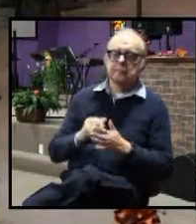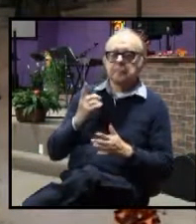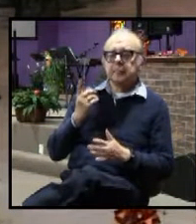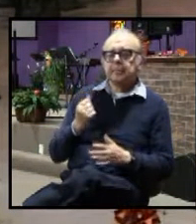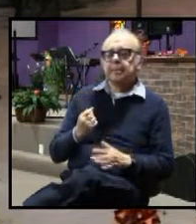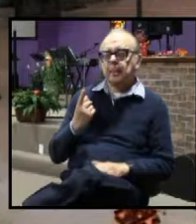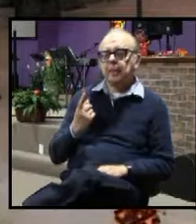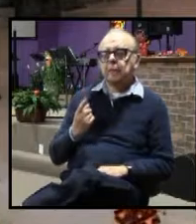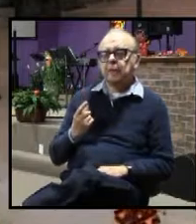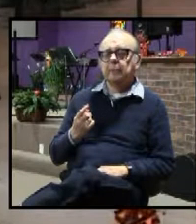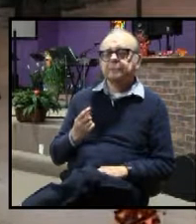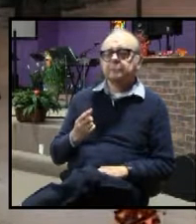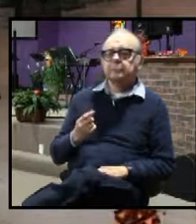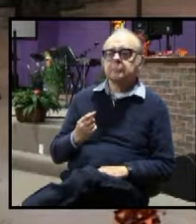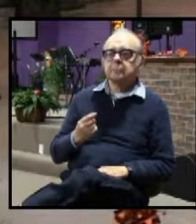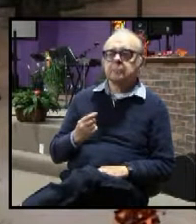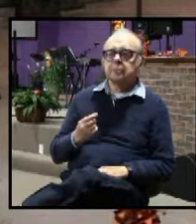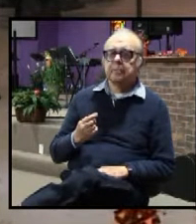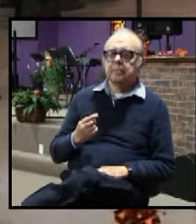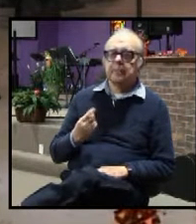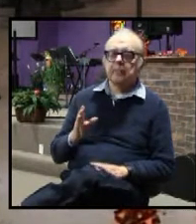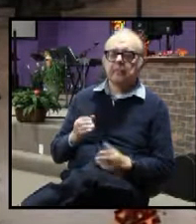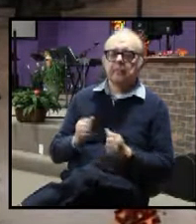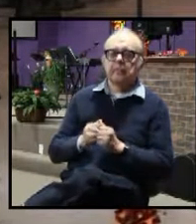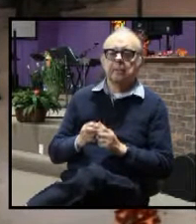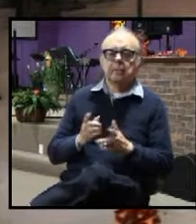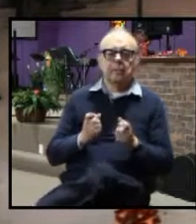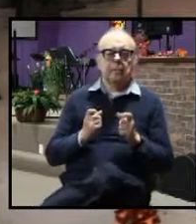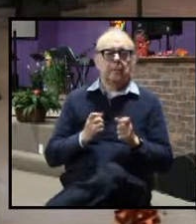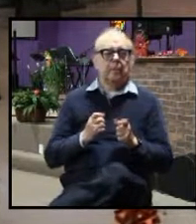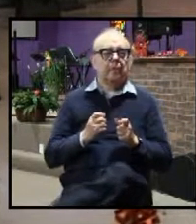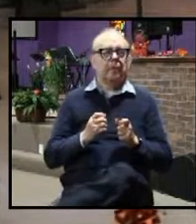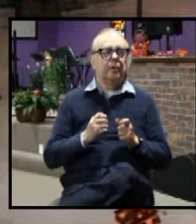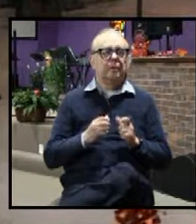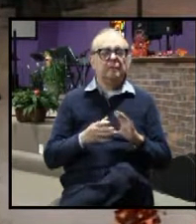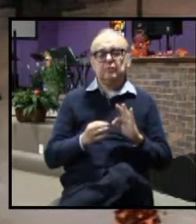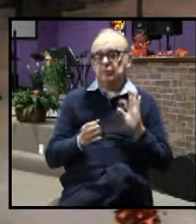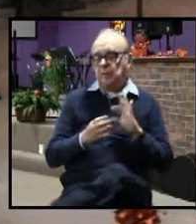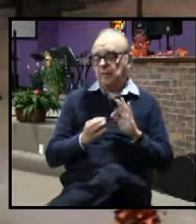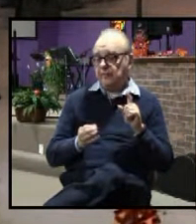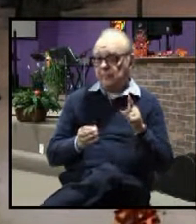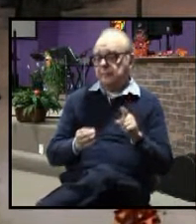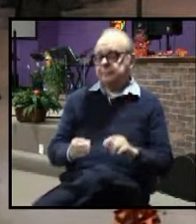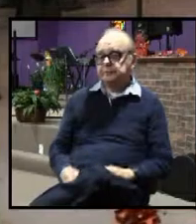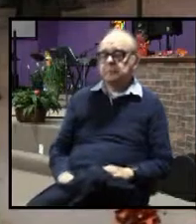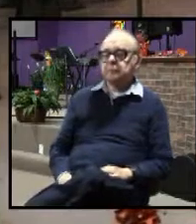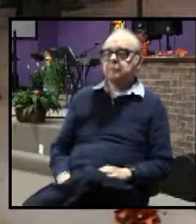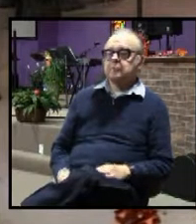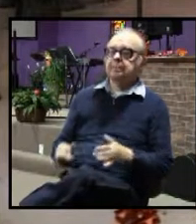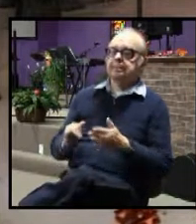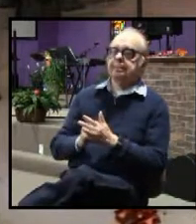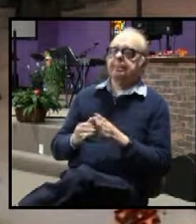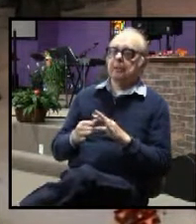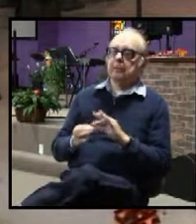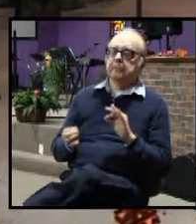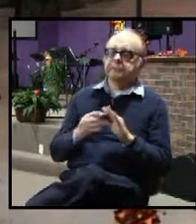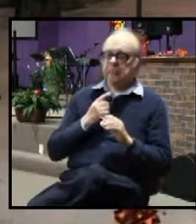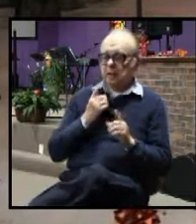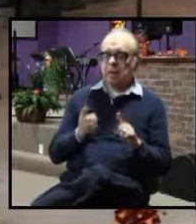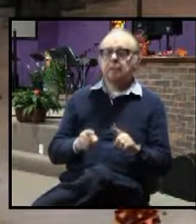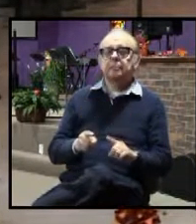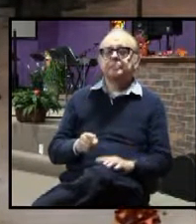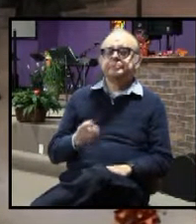And that's what we need to understand. Let me finish real quick with just a story. And this is a story